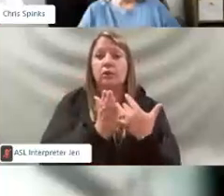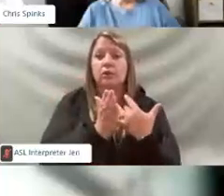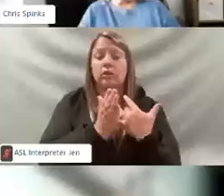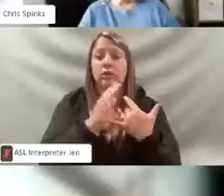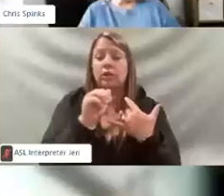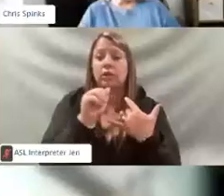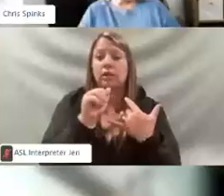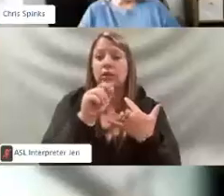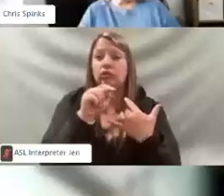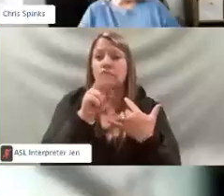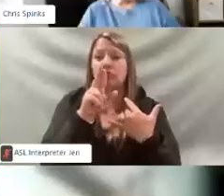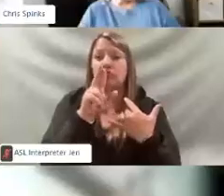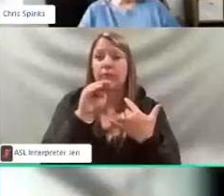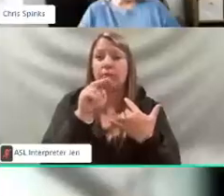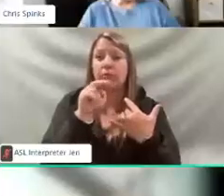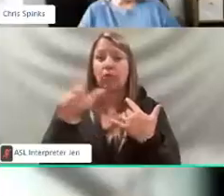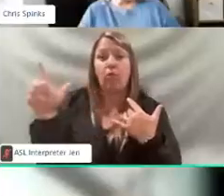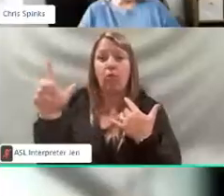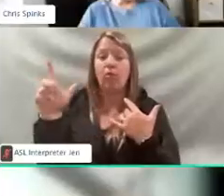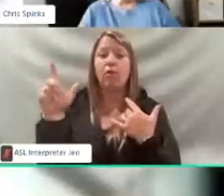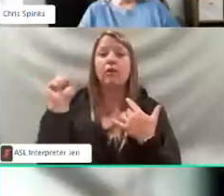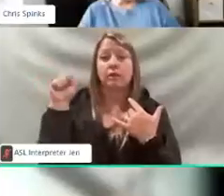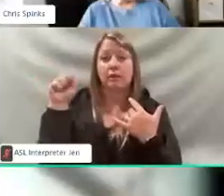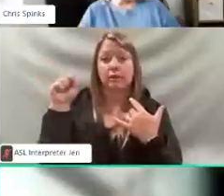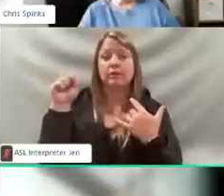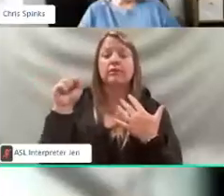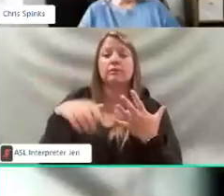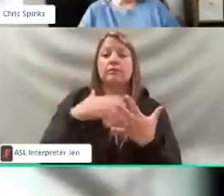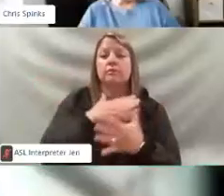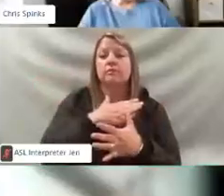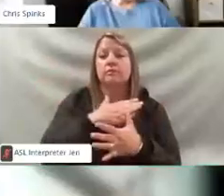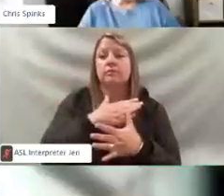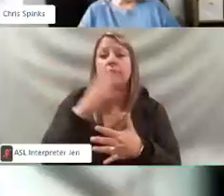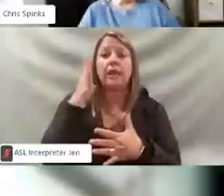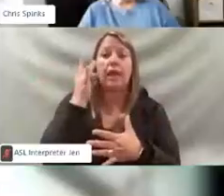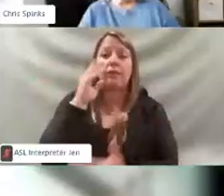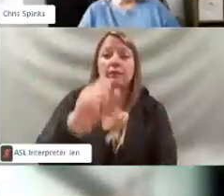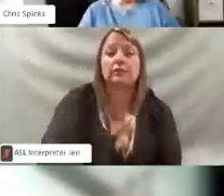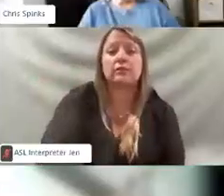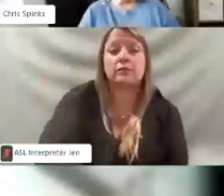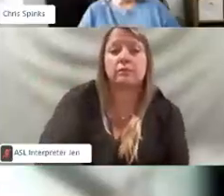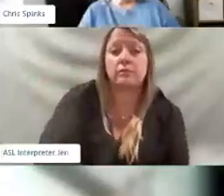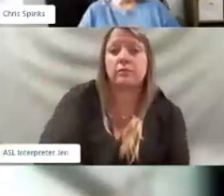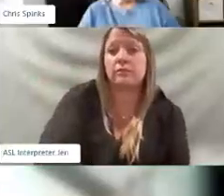Trumnell, This is Christina, yes. Catherine Best,